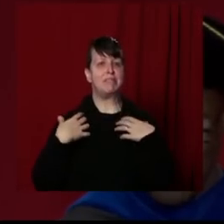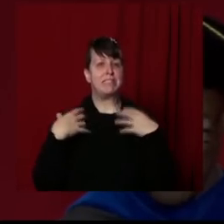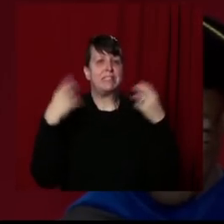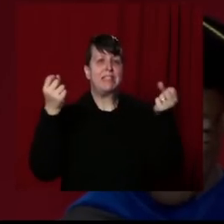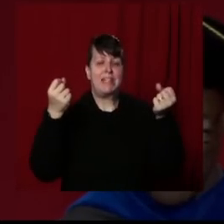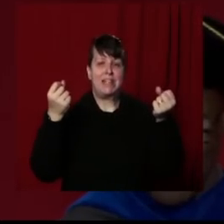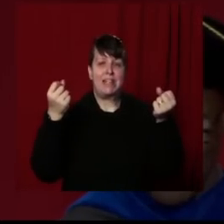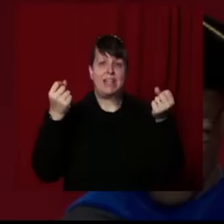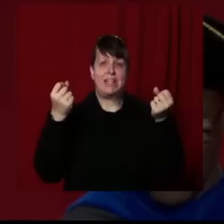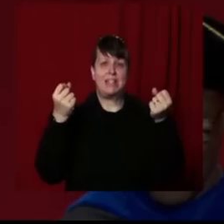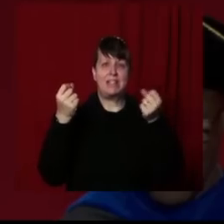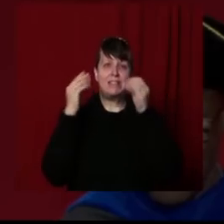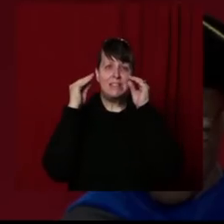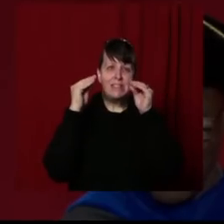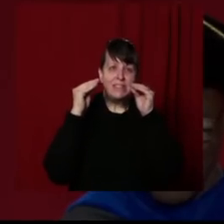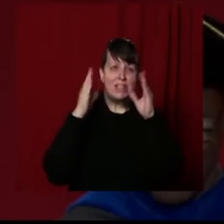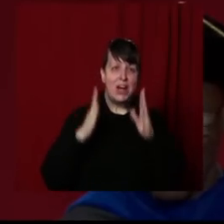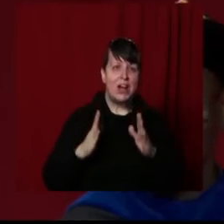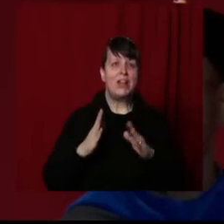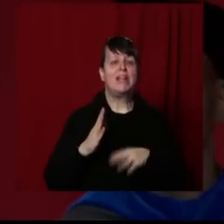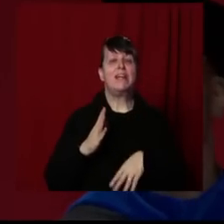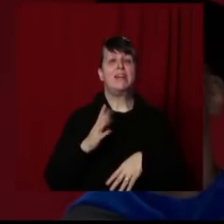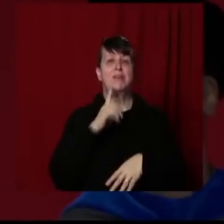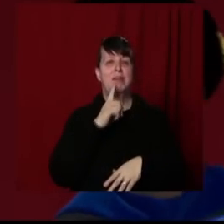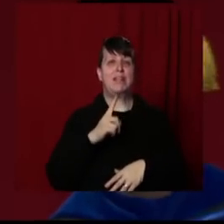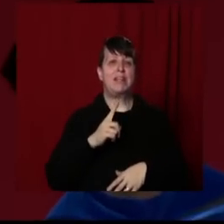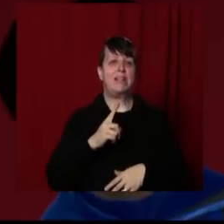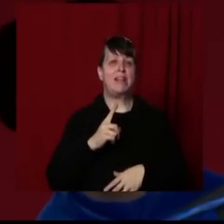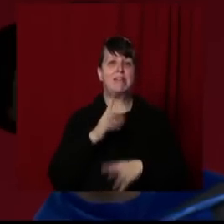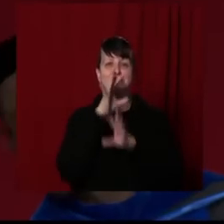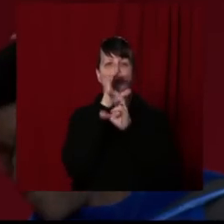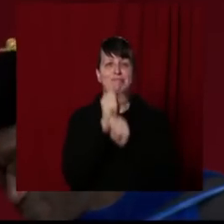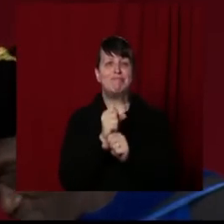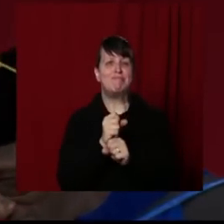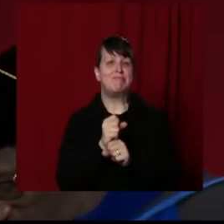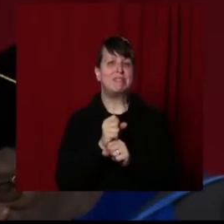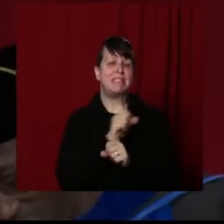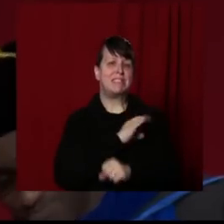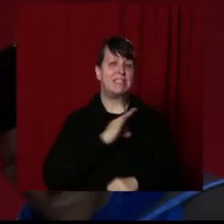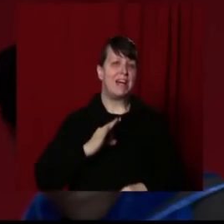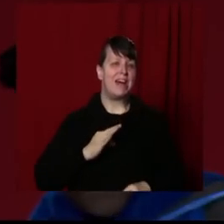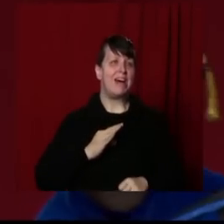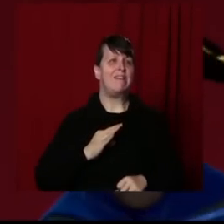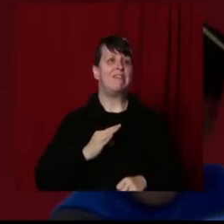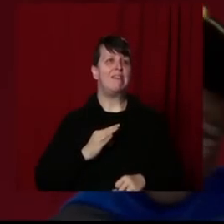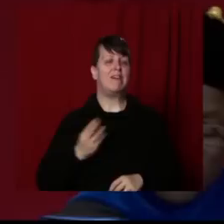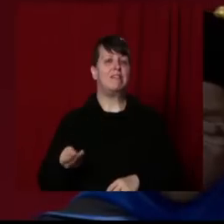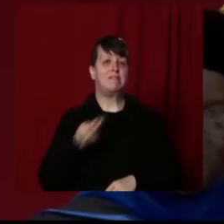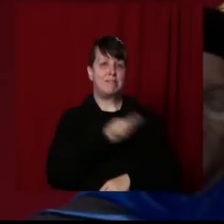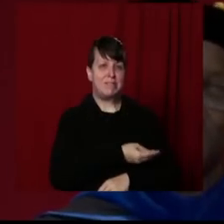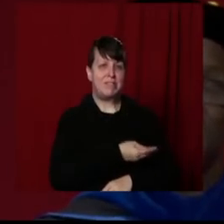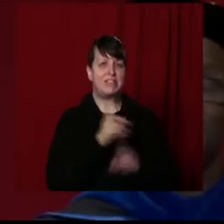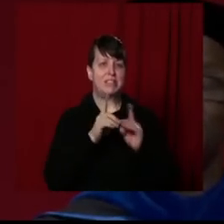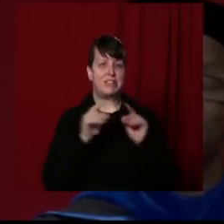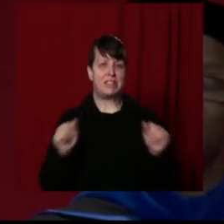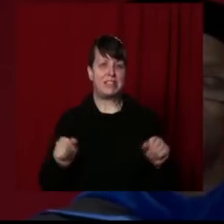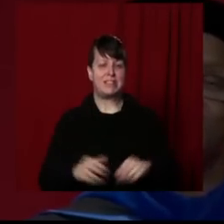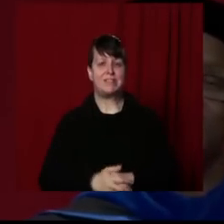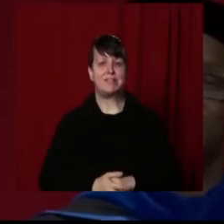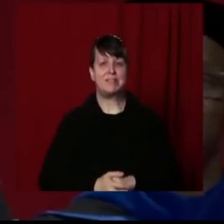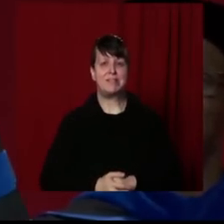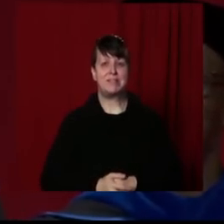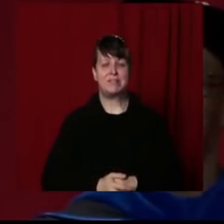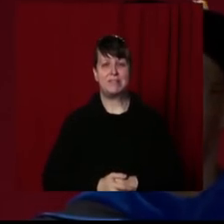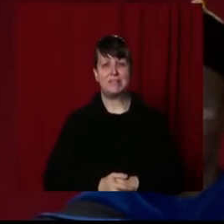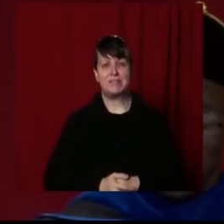and charismatic faculty and are presented to you for the conferring of degrees.